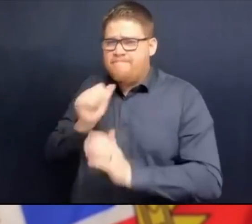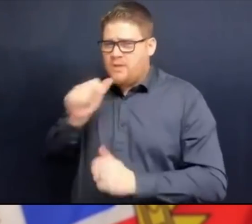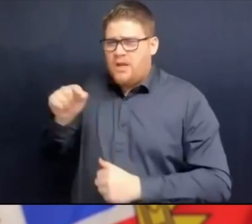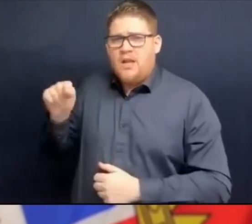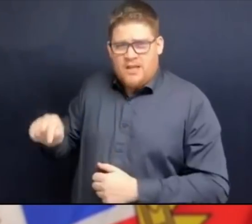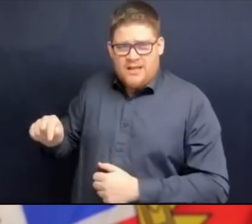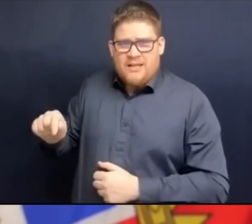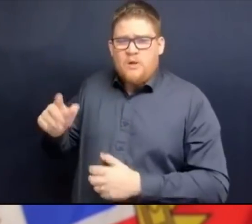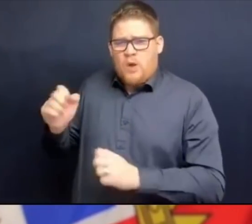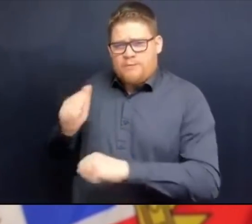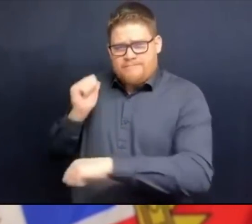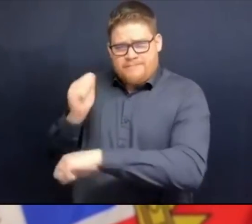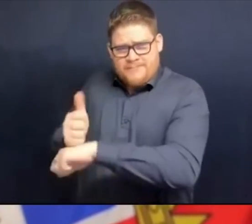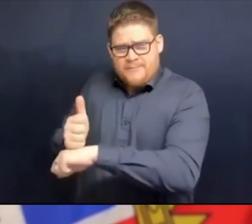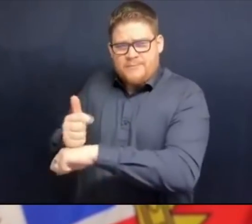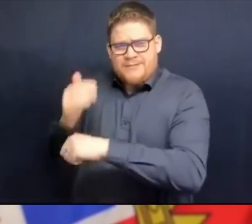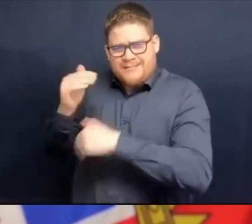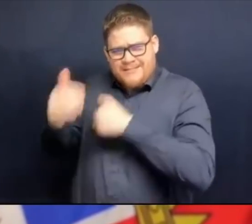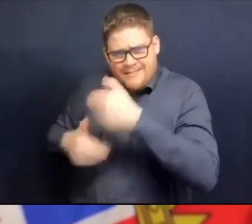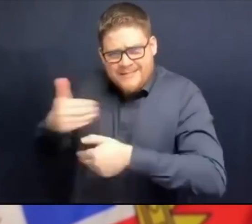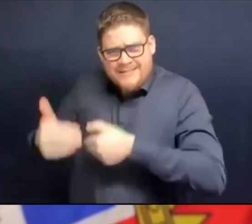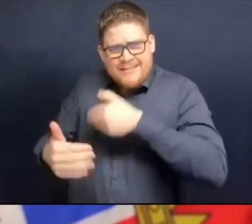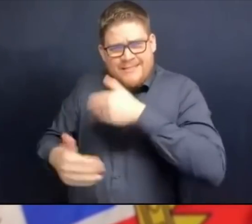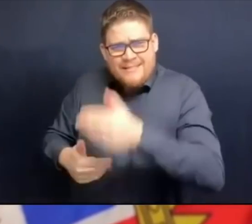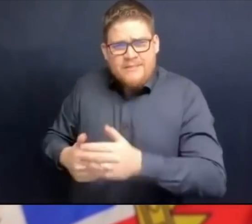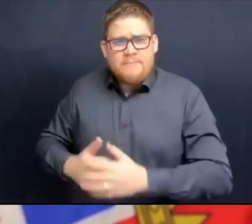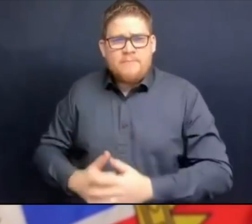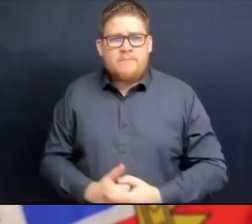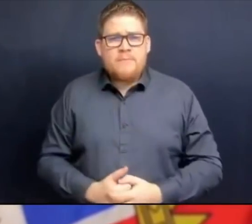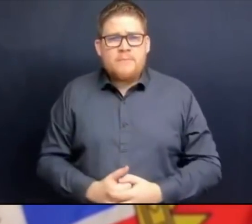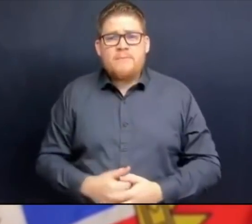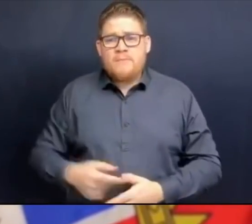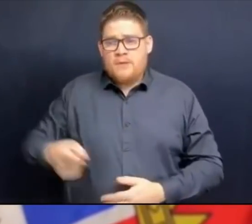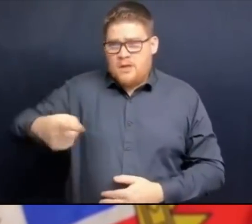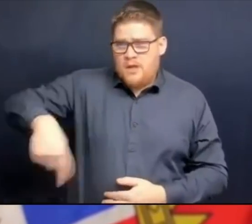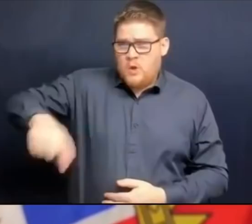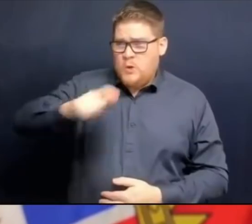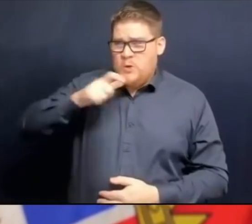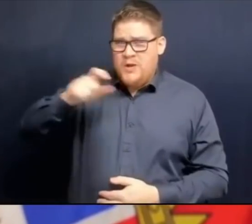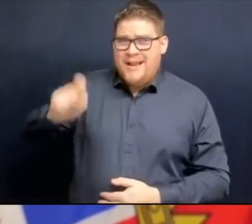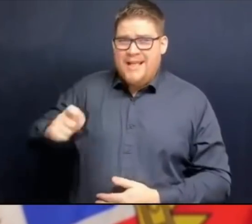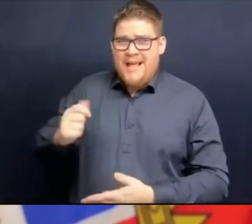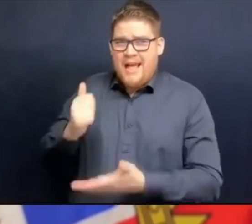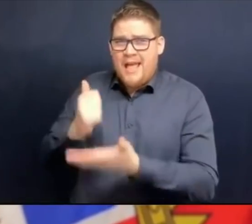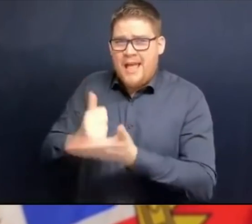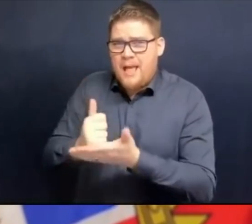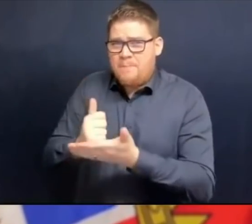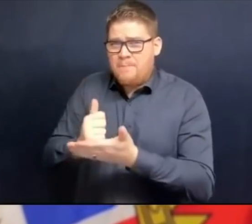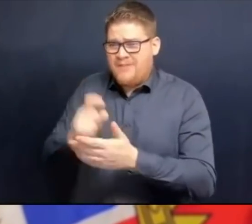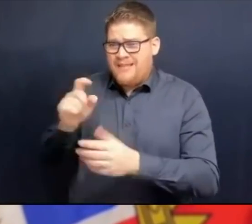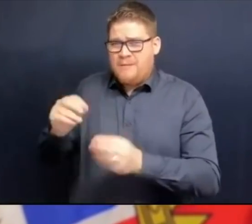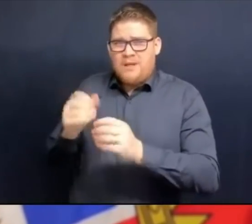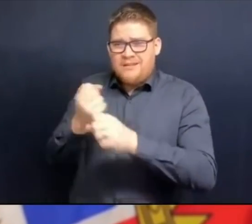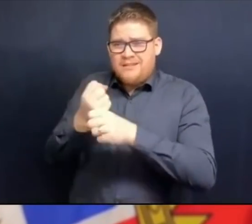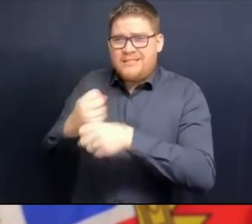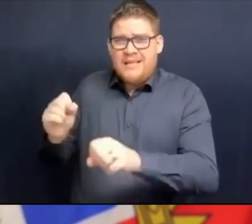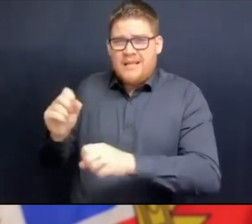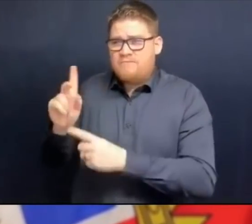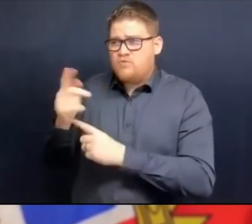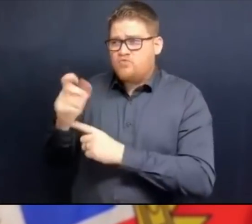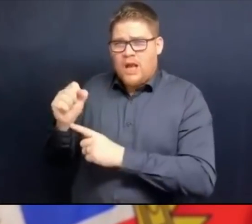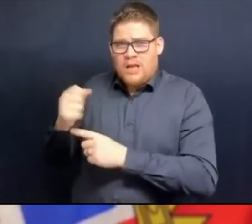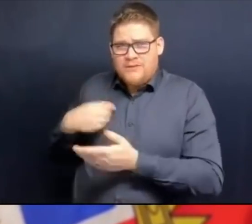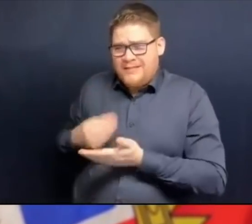we can do. And as well, we're moving ahead and pushing on increasing access for people to a safer supply of